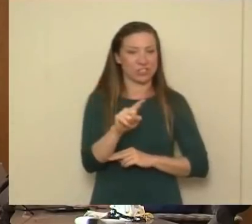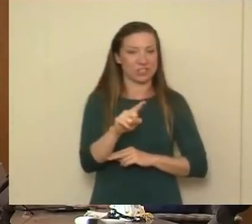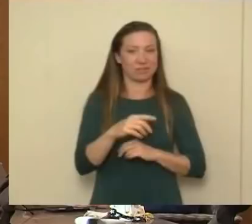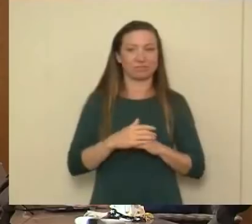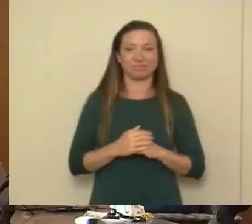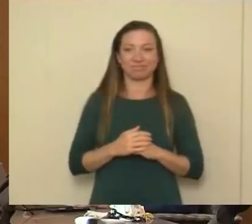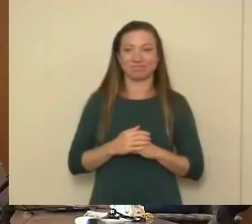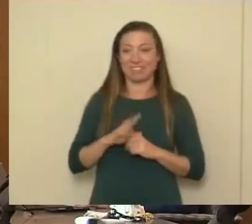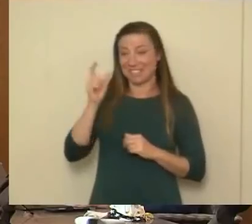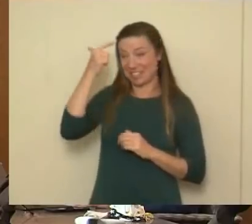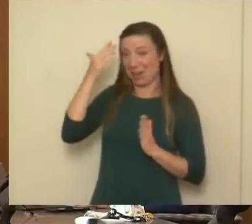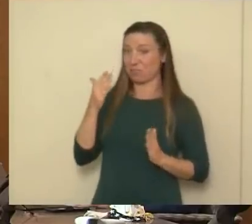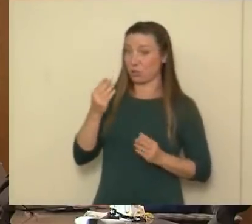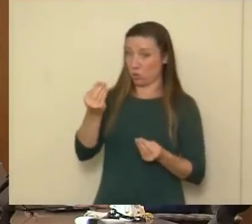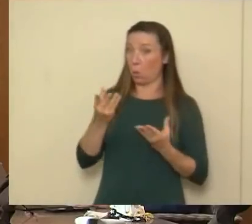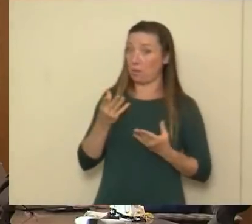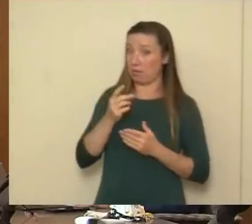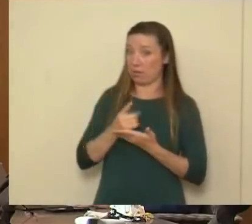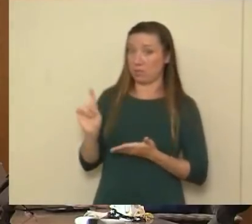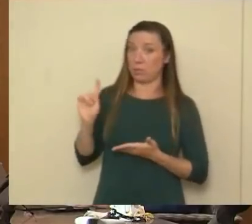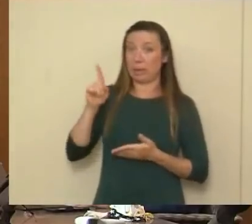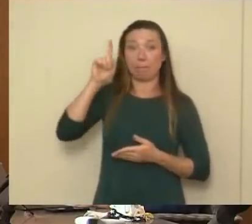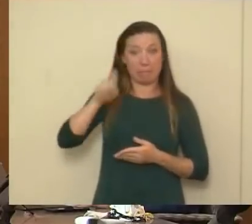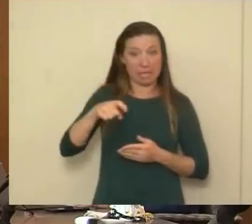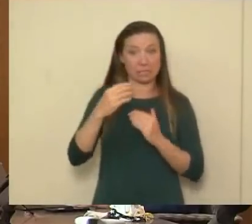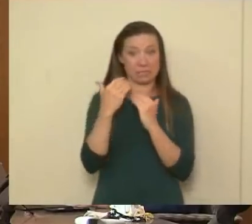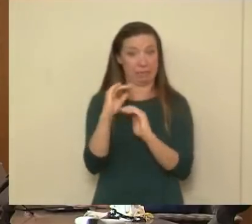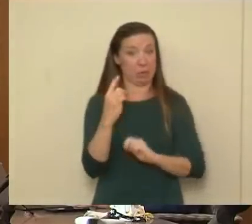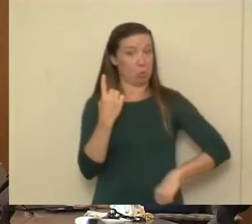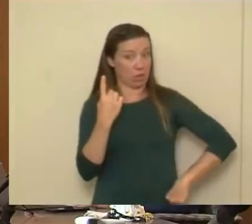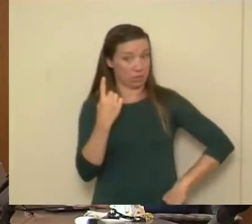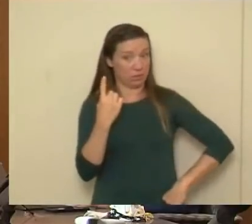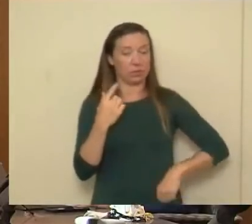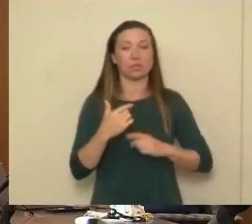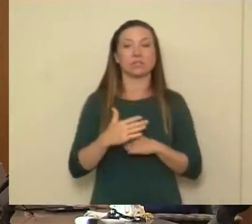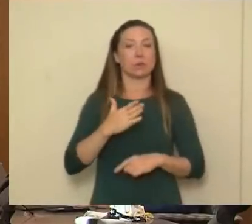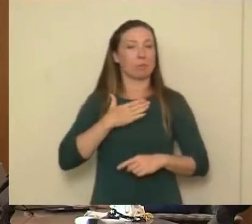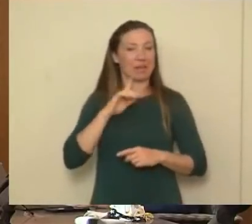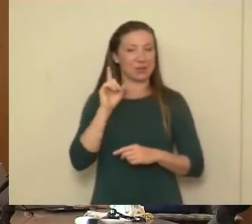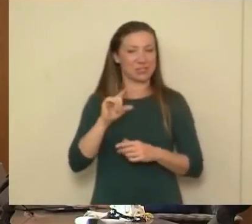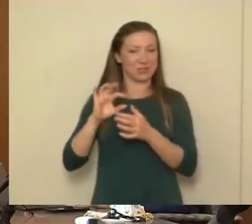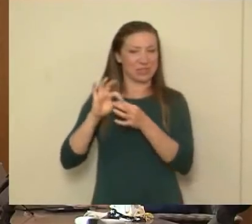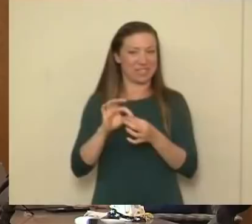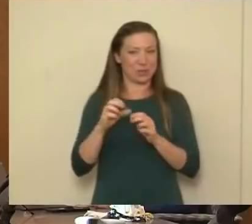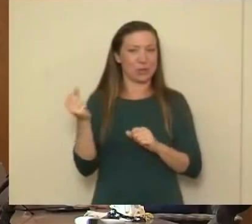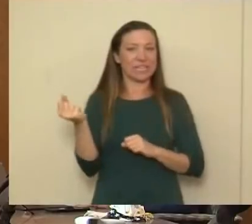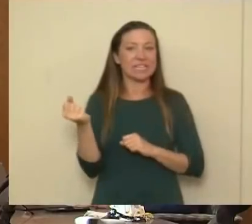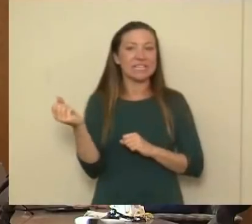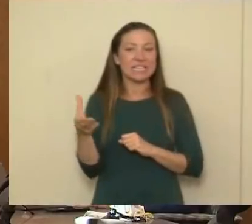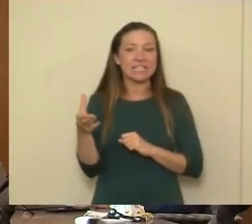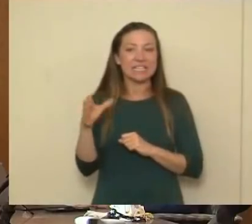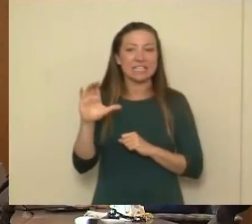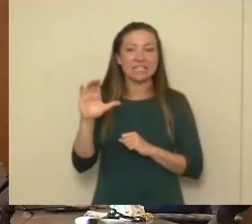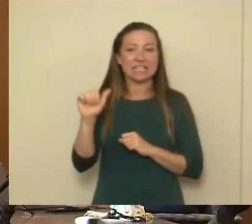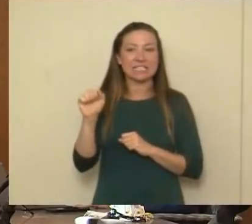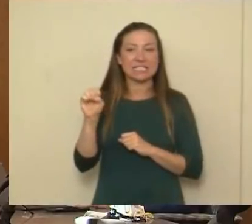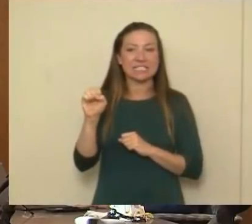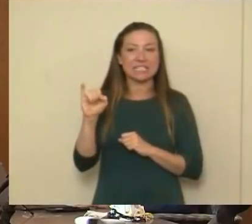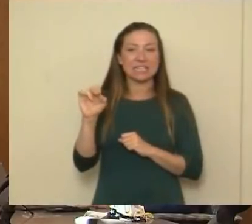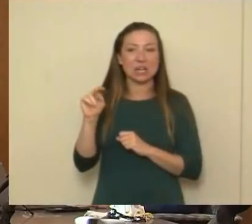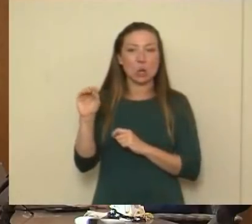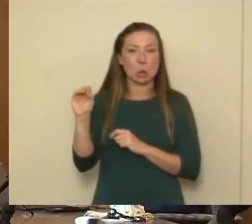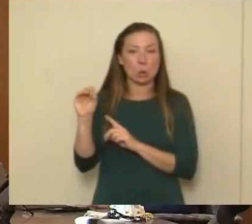by the governor. And mine is on casinos. So casinos not on tribal land